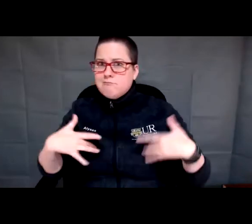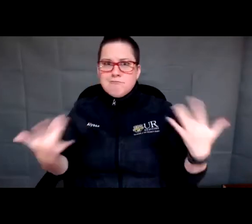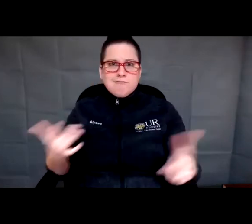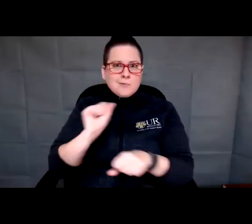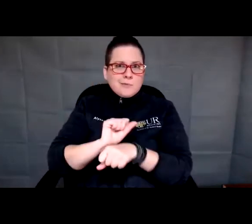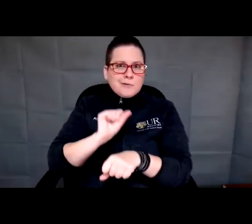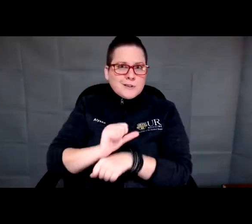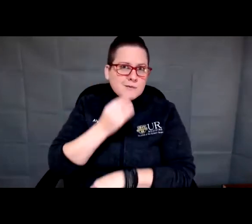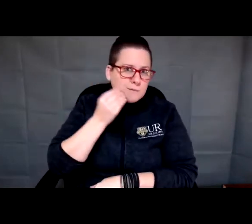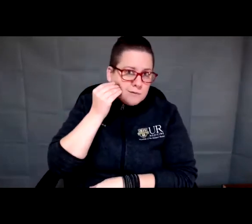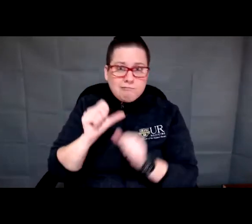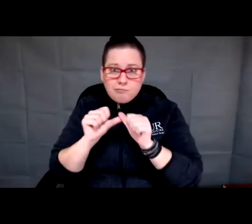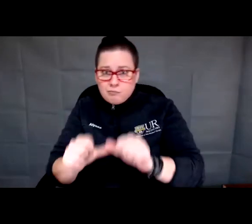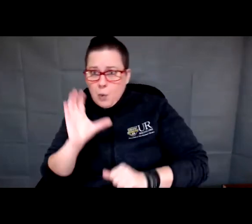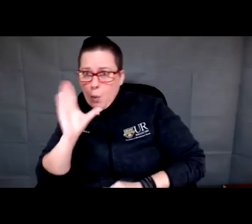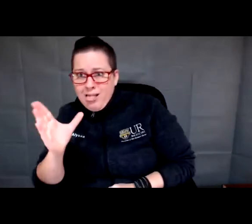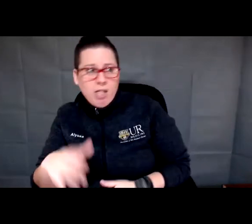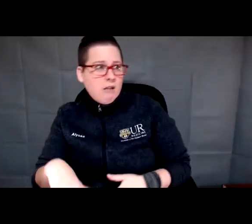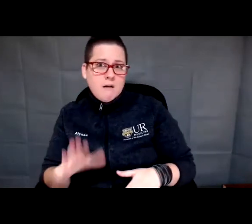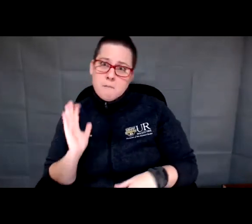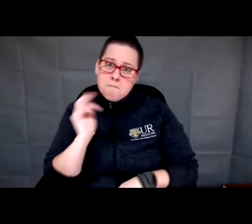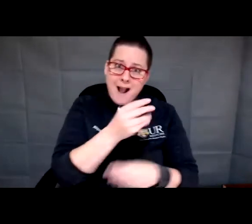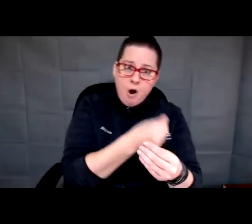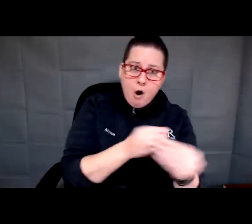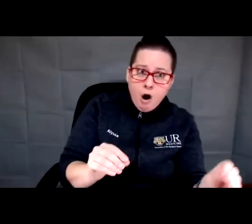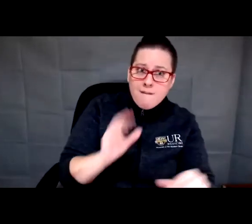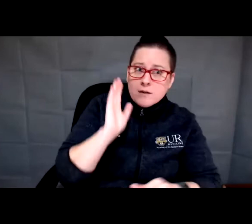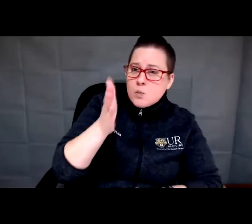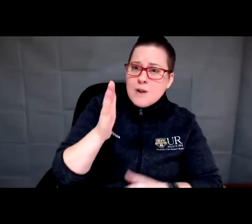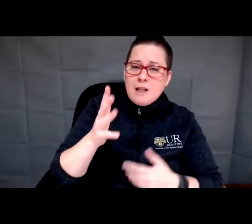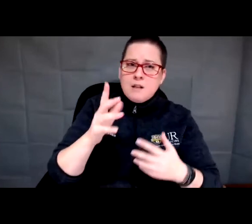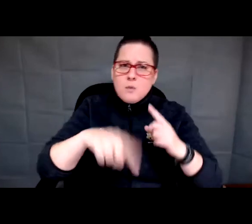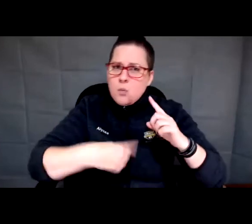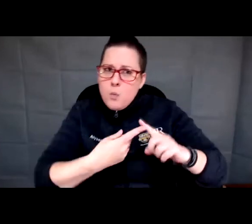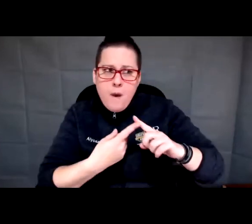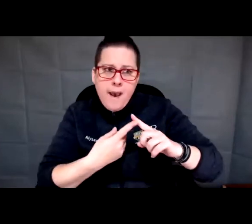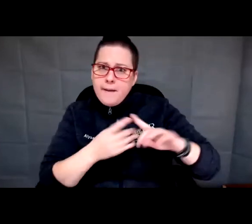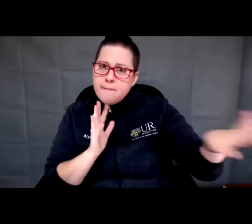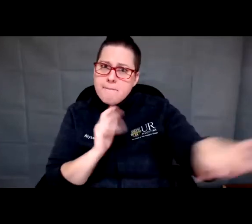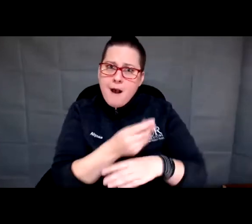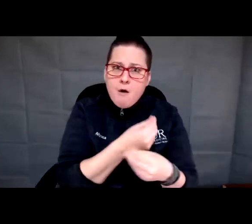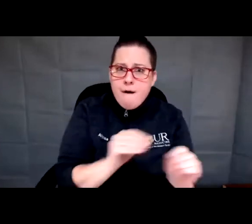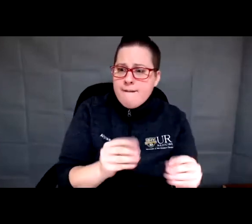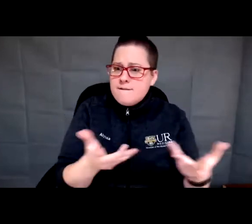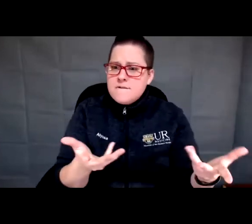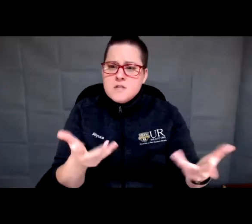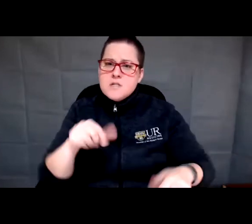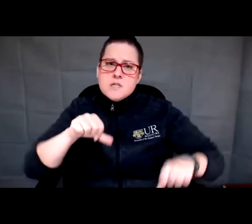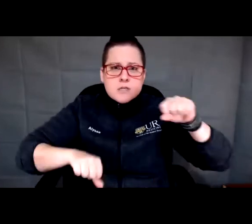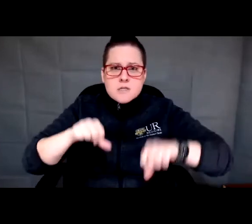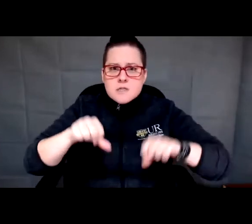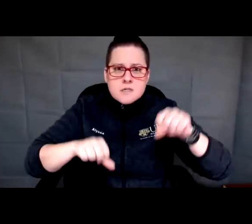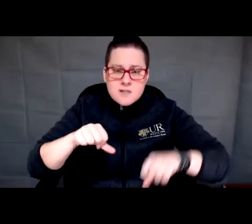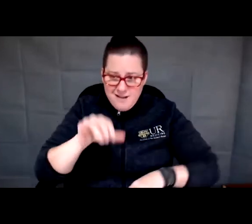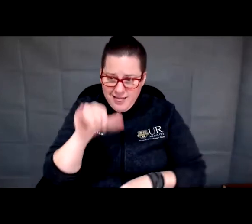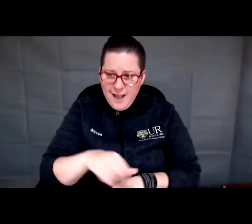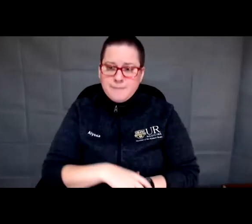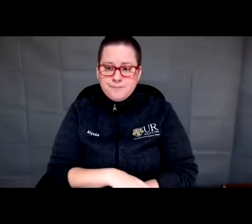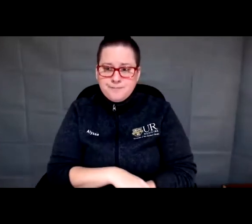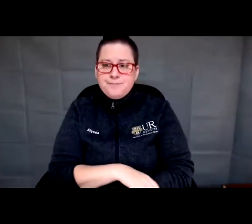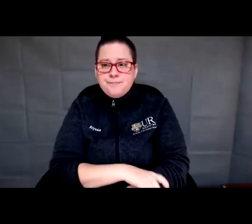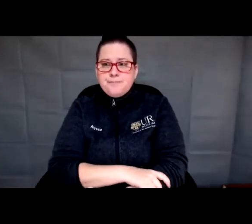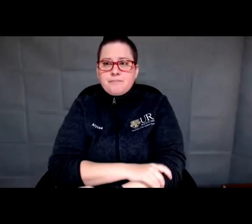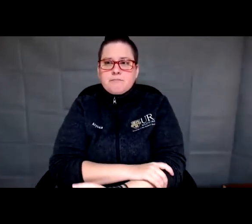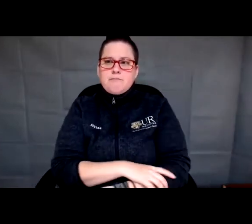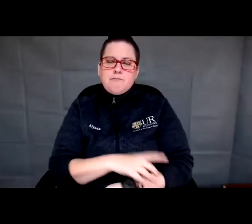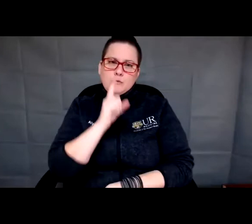work and when individuals will be expected to return to the workplace. I think as all